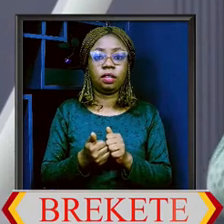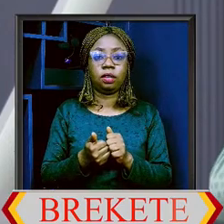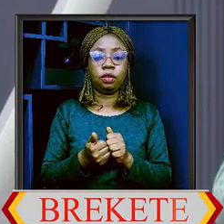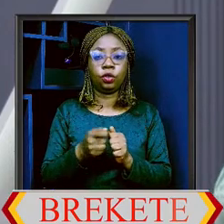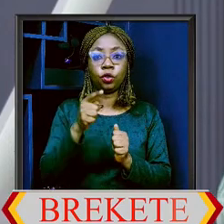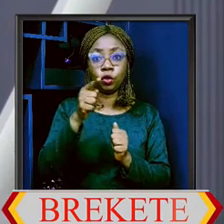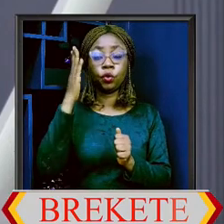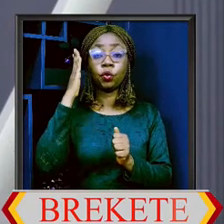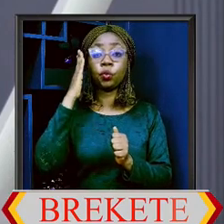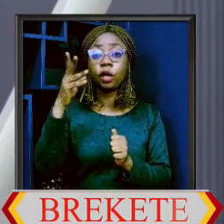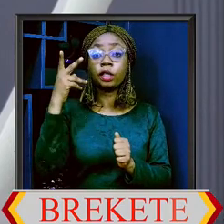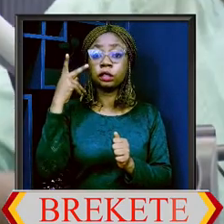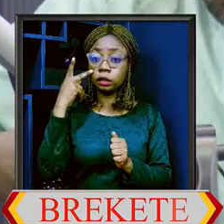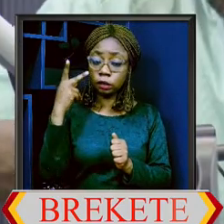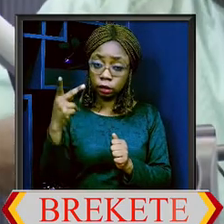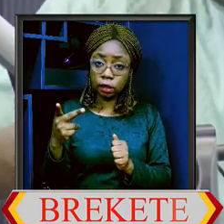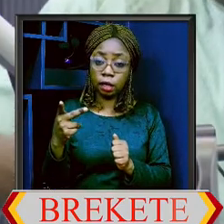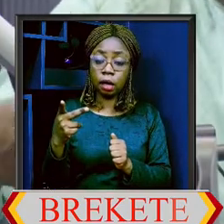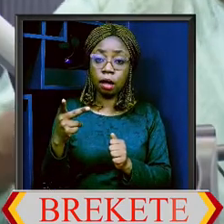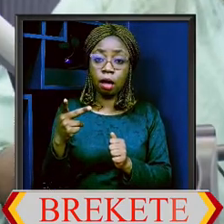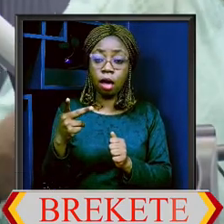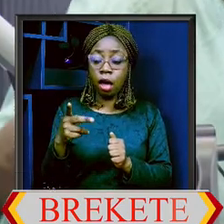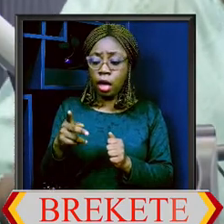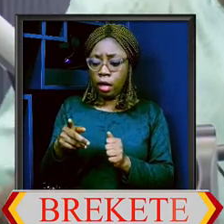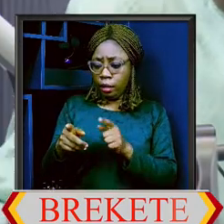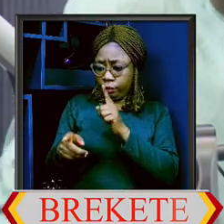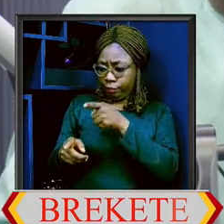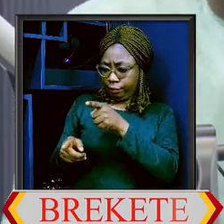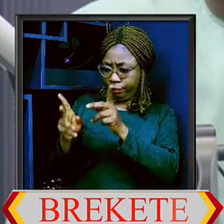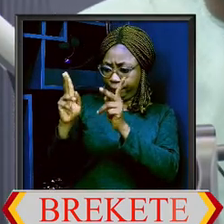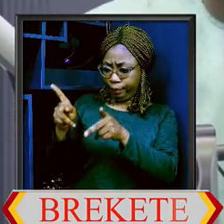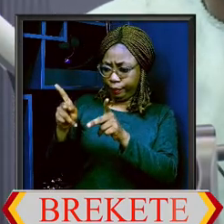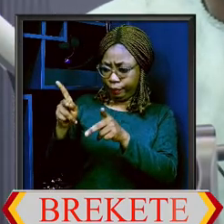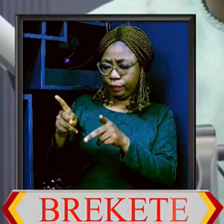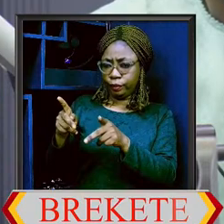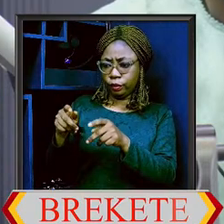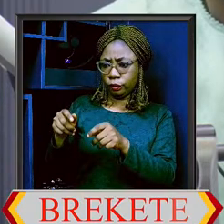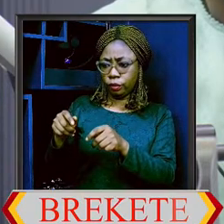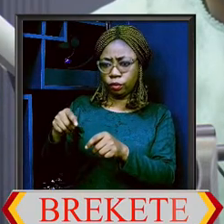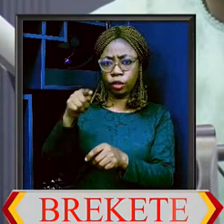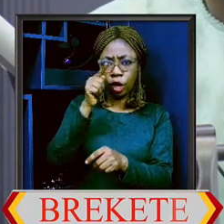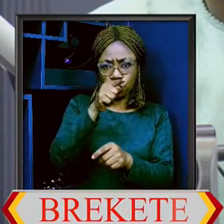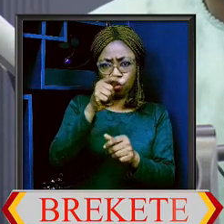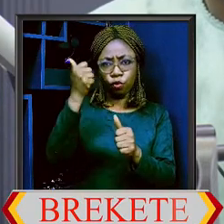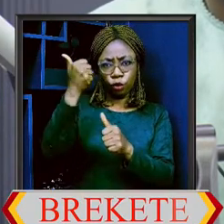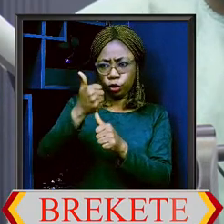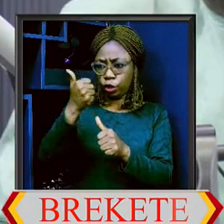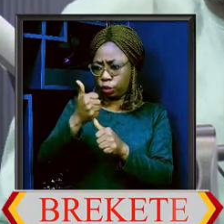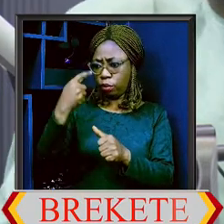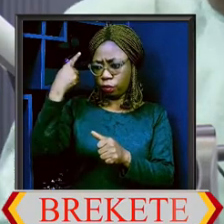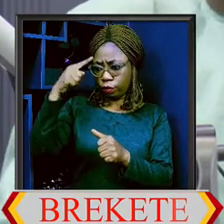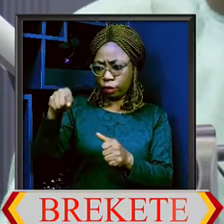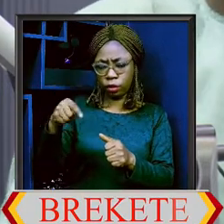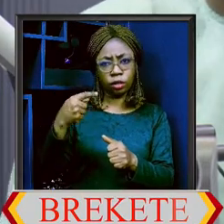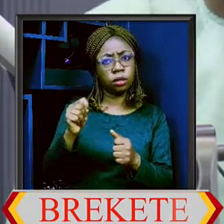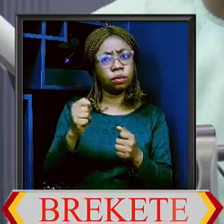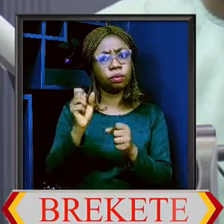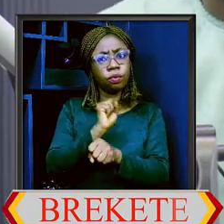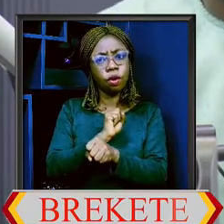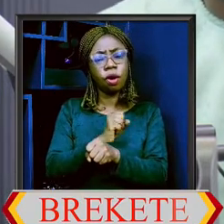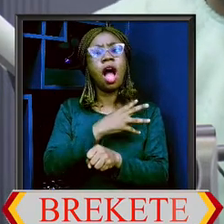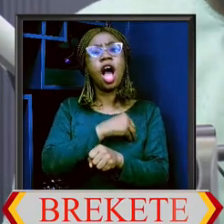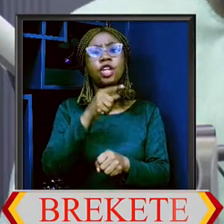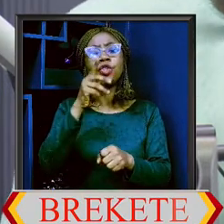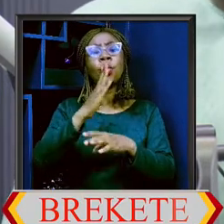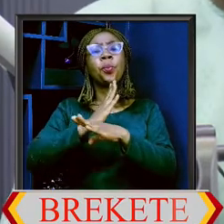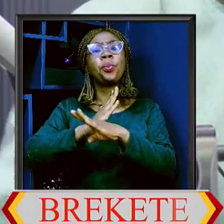you go see PE person where you Senor for the work and you protect the job well